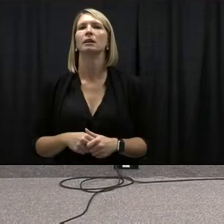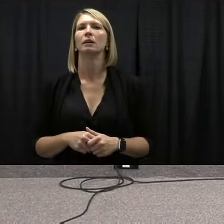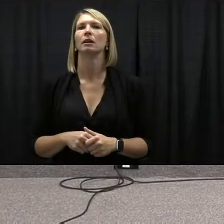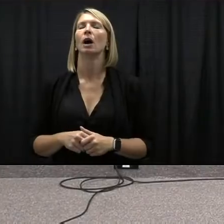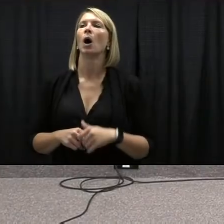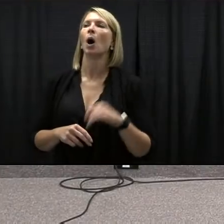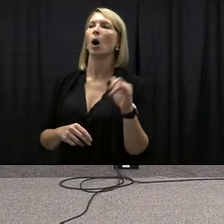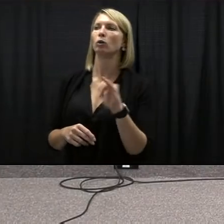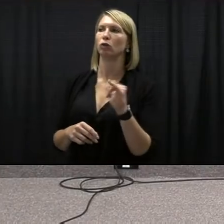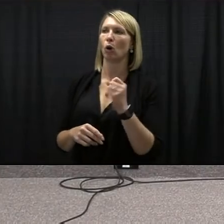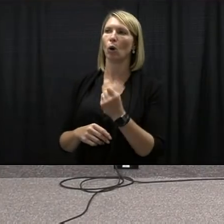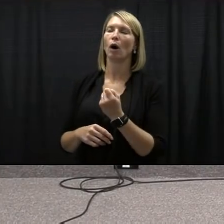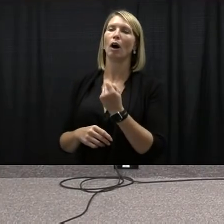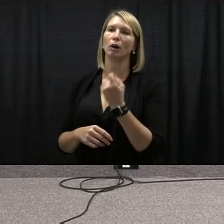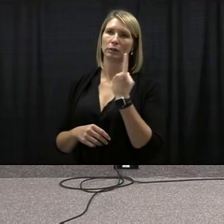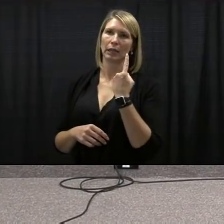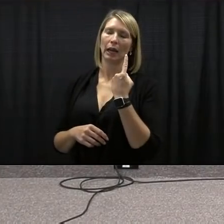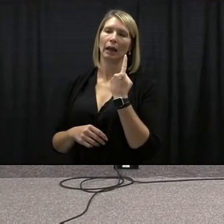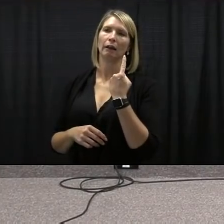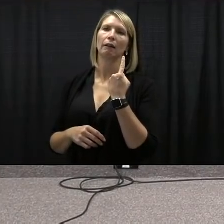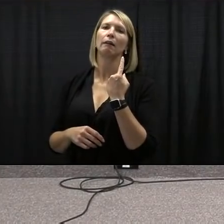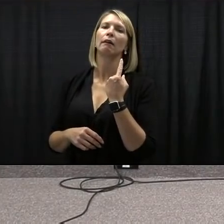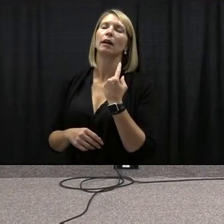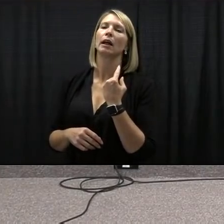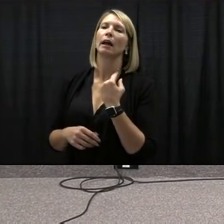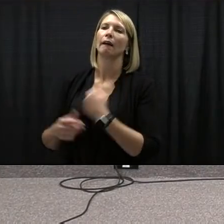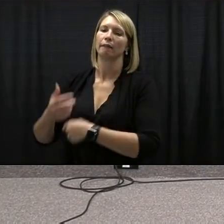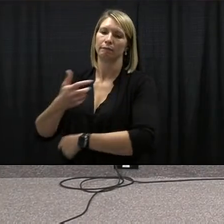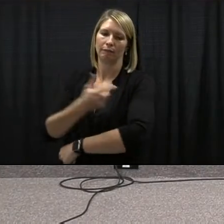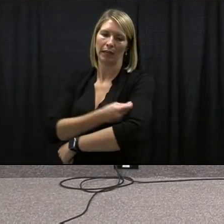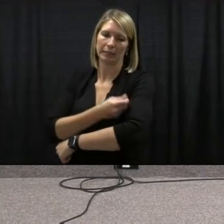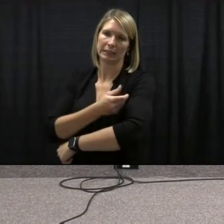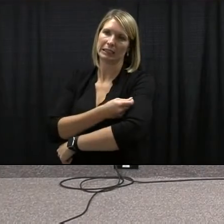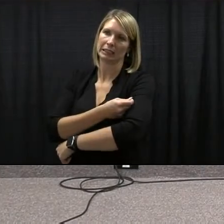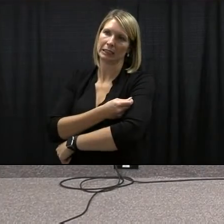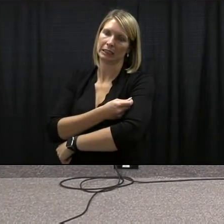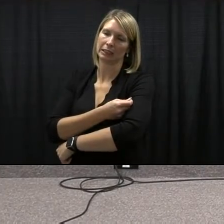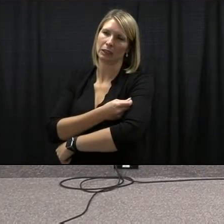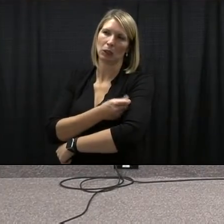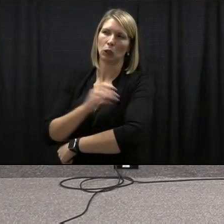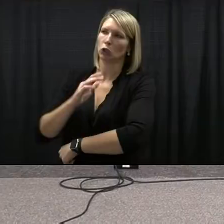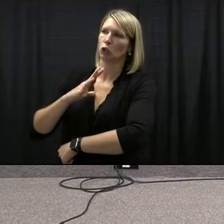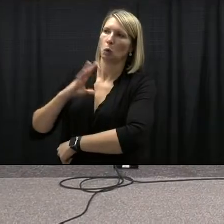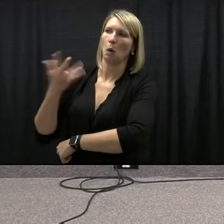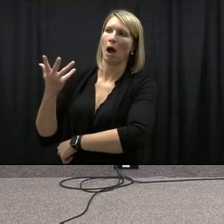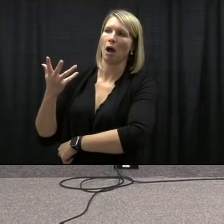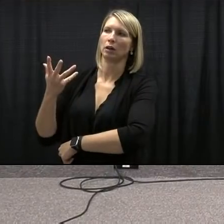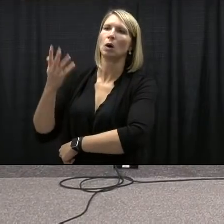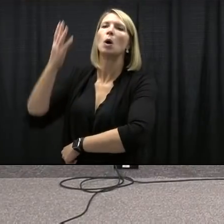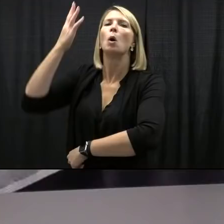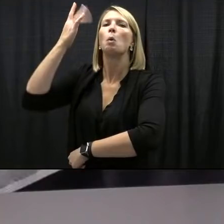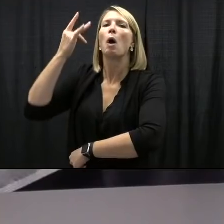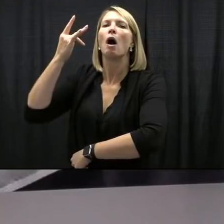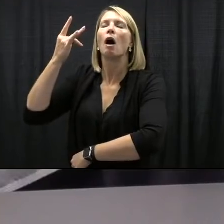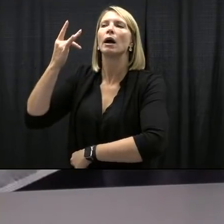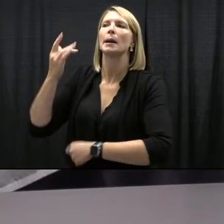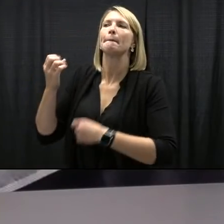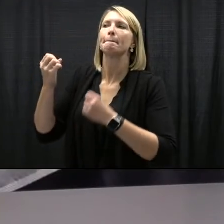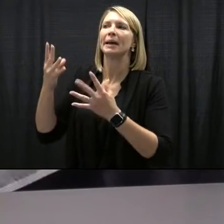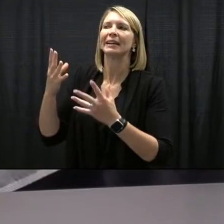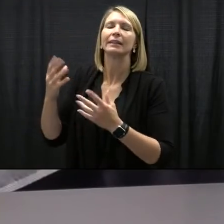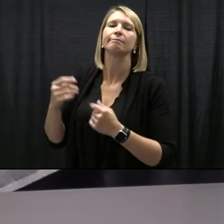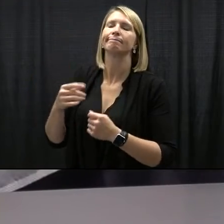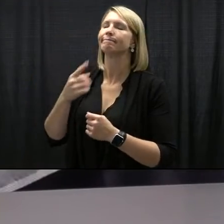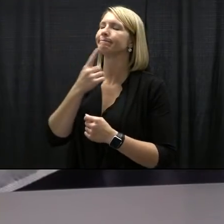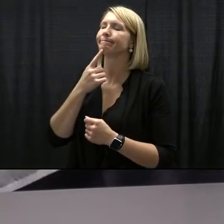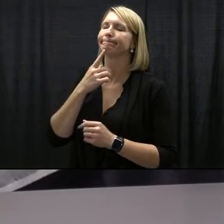recognized that there are different barriers, of course, to vaccines. Some of it is misinformation, which Minister Haggie addressed earlier, but some of it